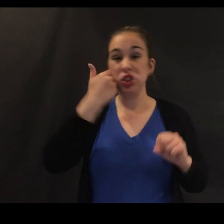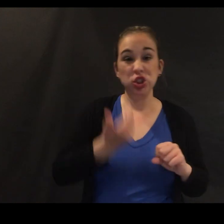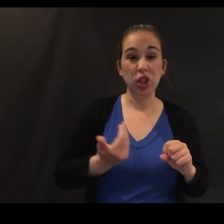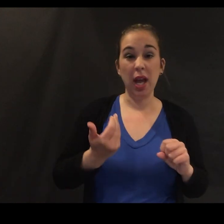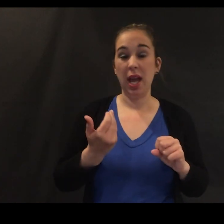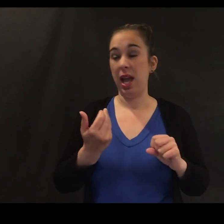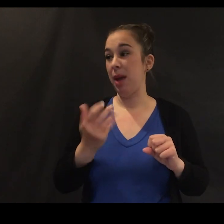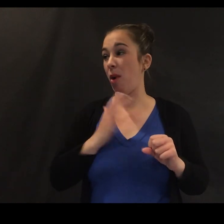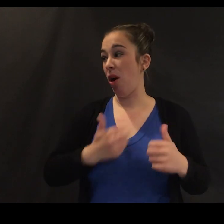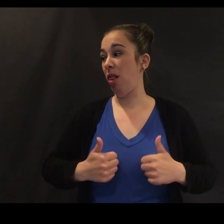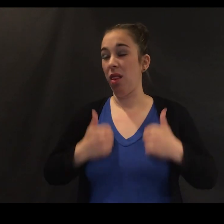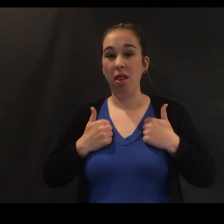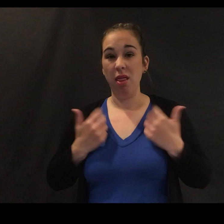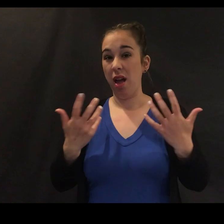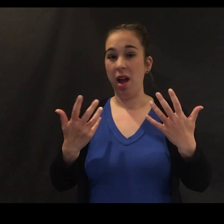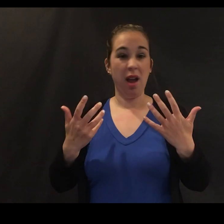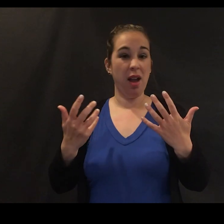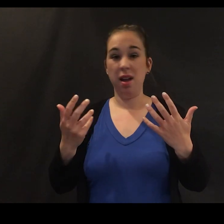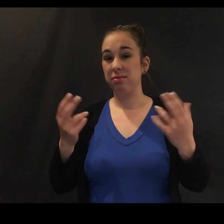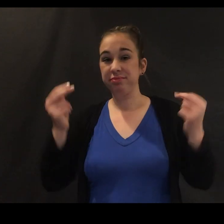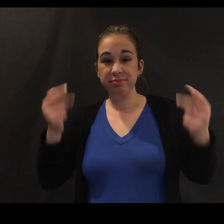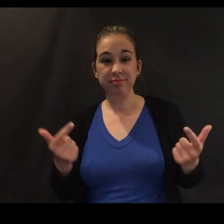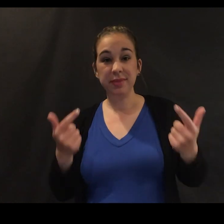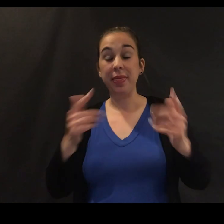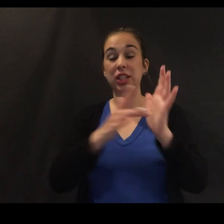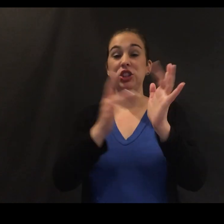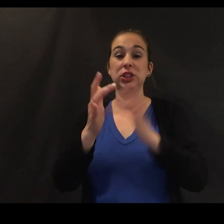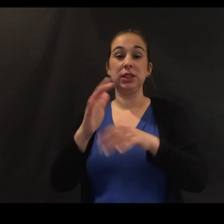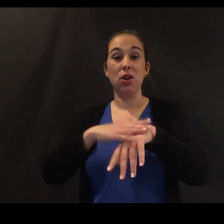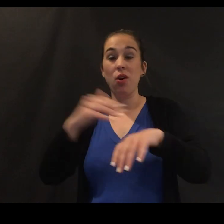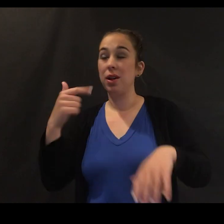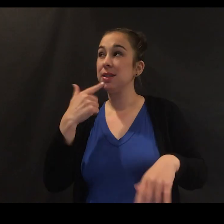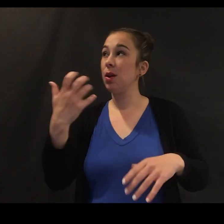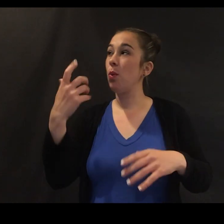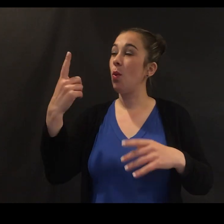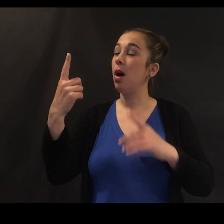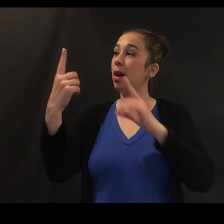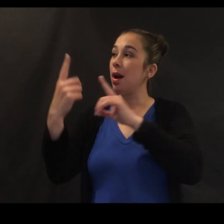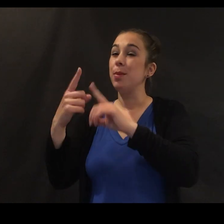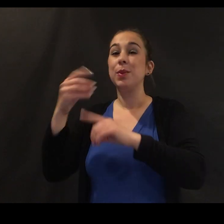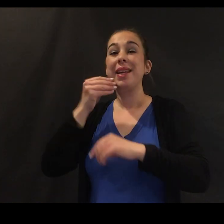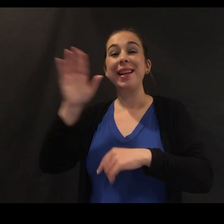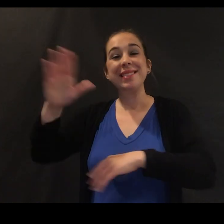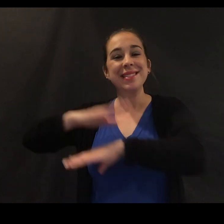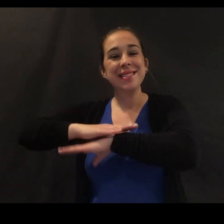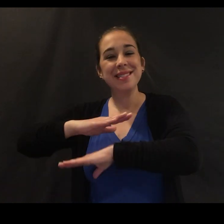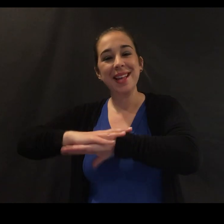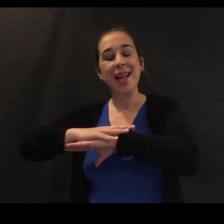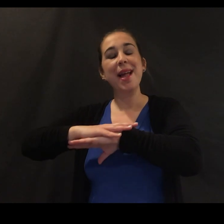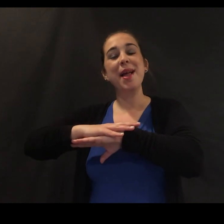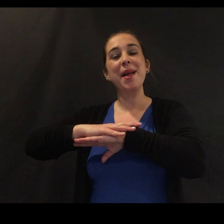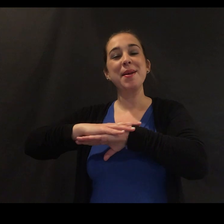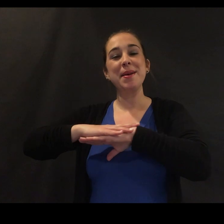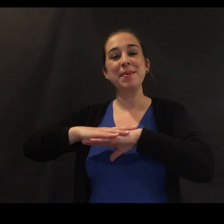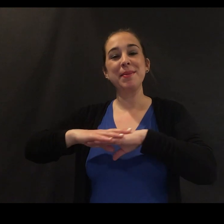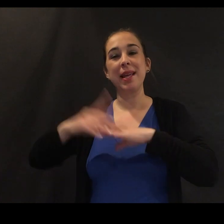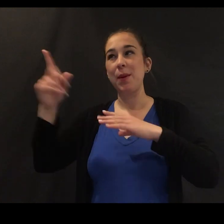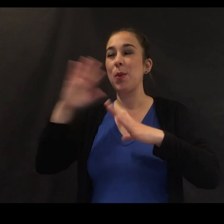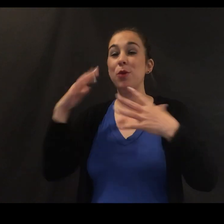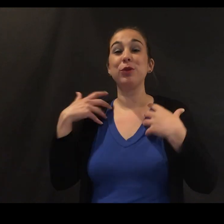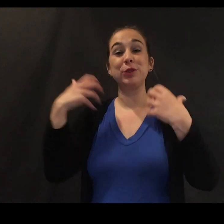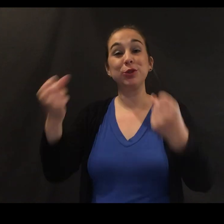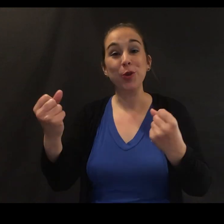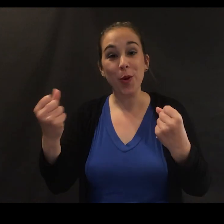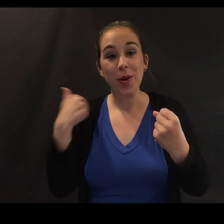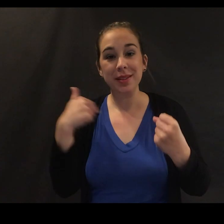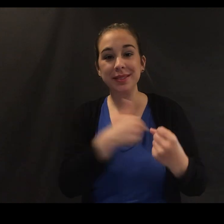our life. And then Jesus calls us and he says, I want you to come and sit at my table and I want you to come and I'm going to restore to you those things that have